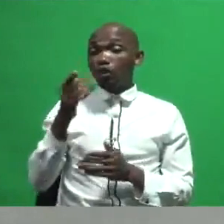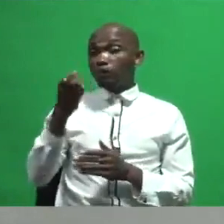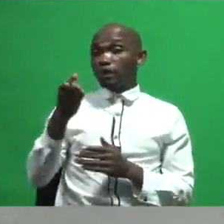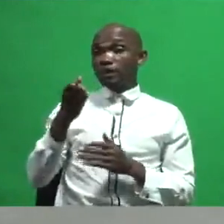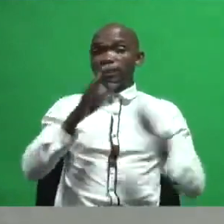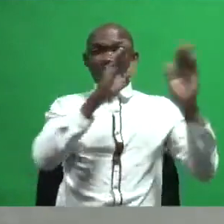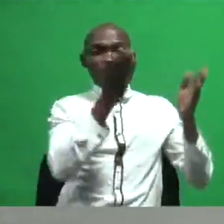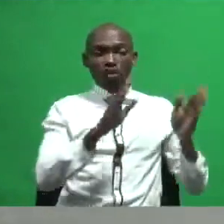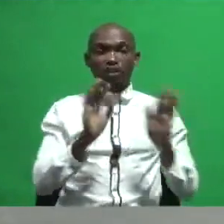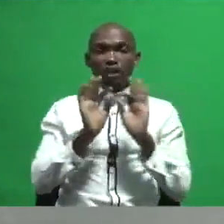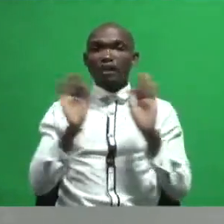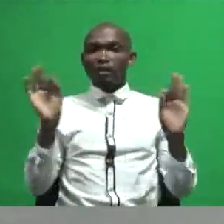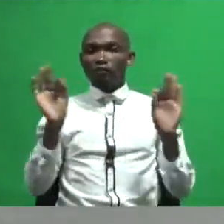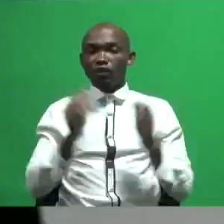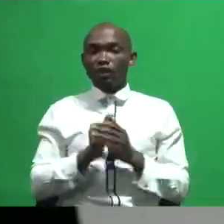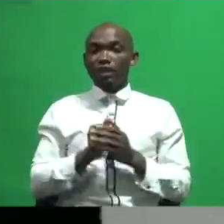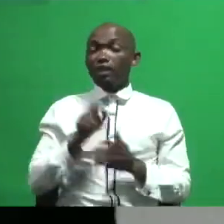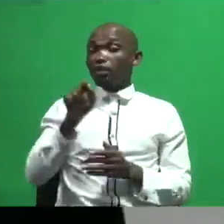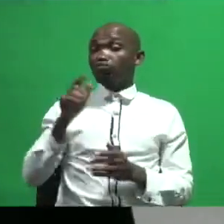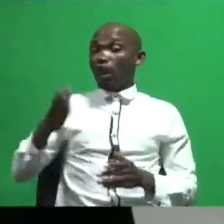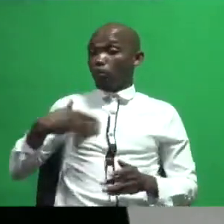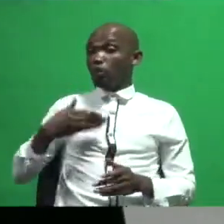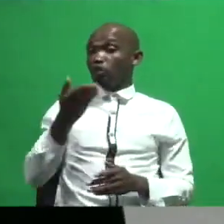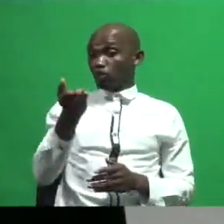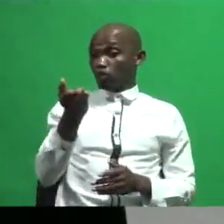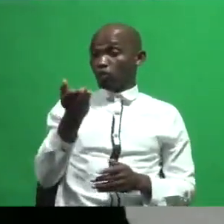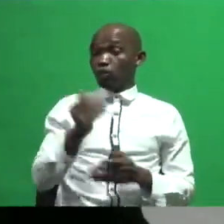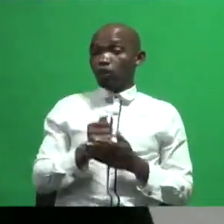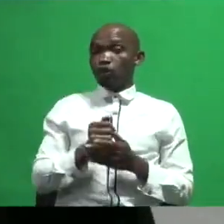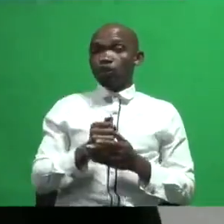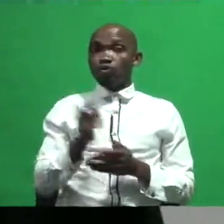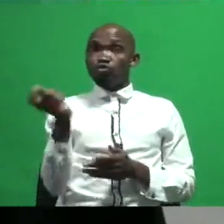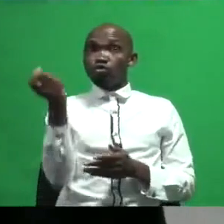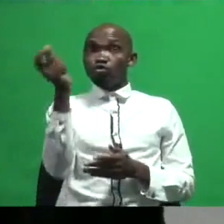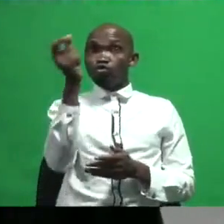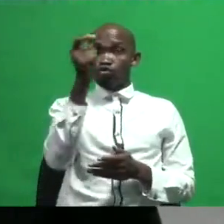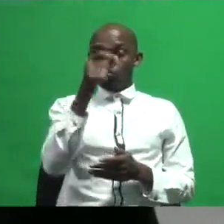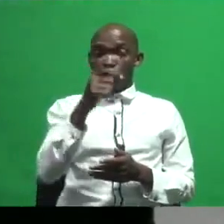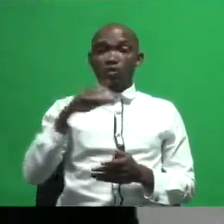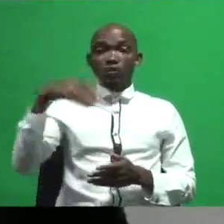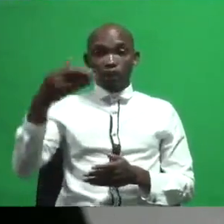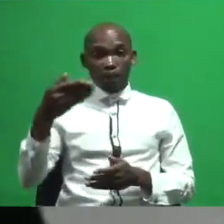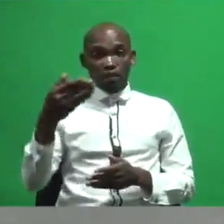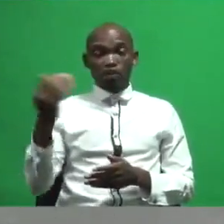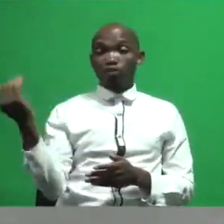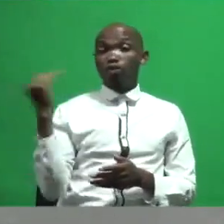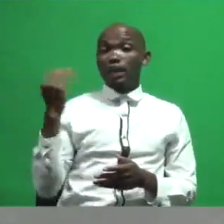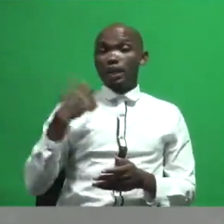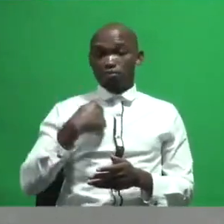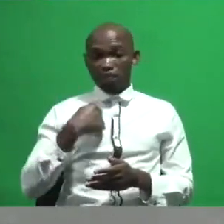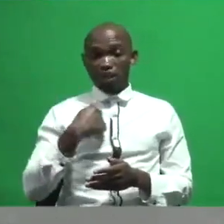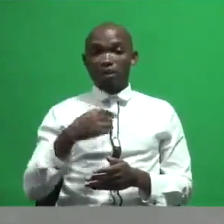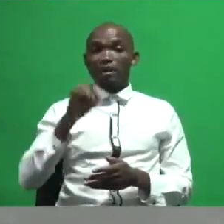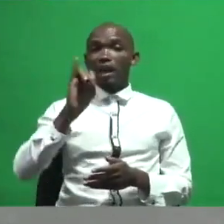look for this structure carefully. Then I want you to draw or to tell me the